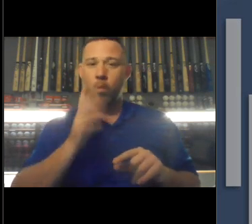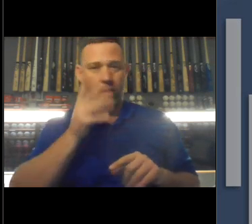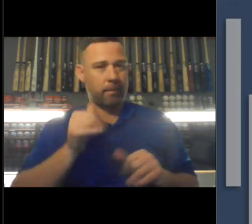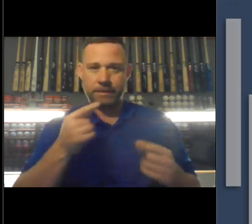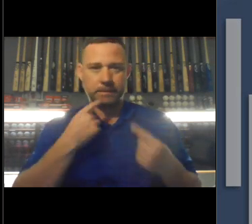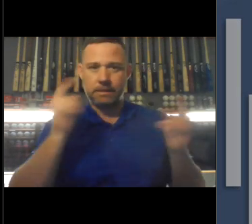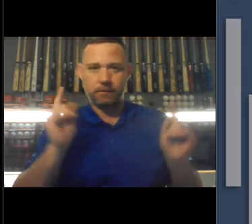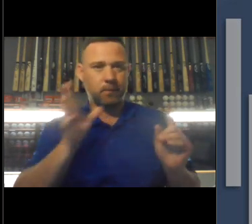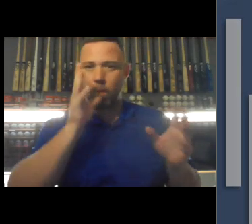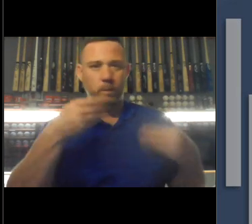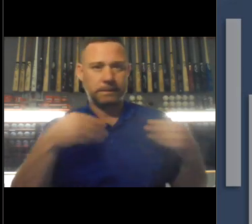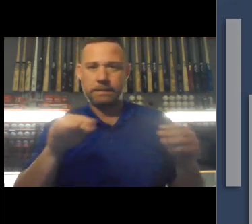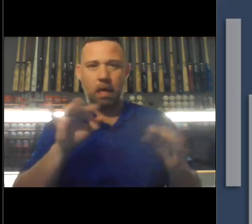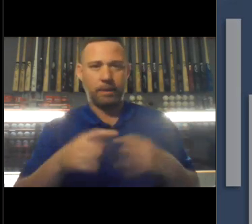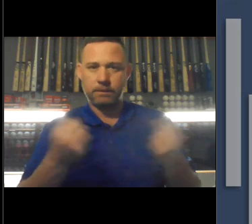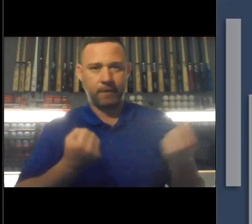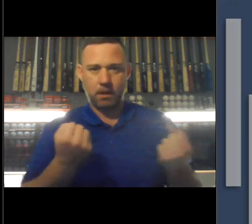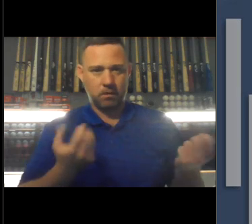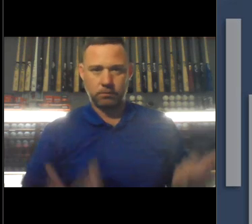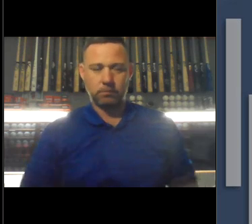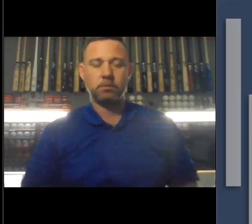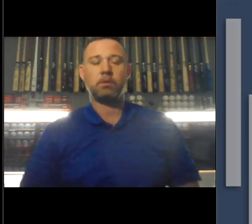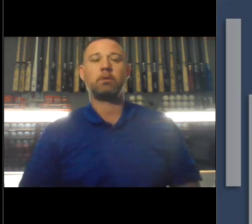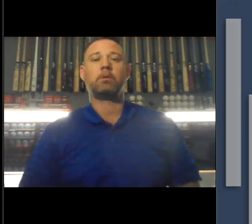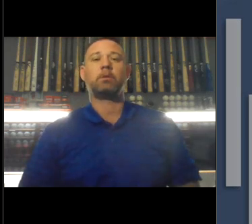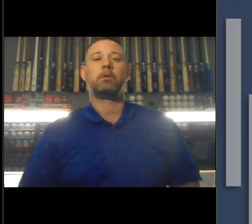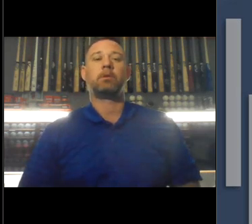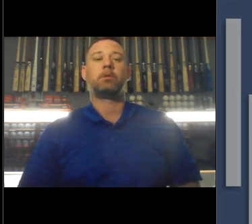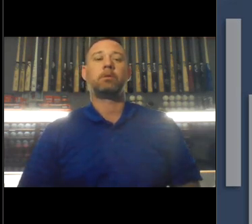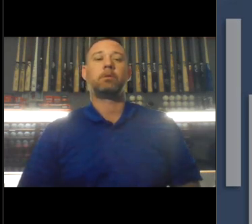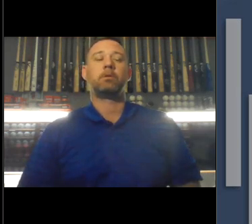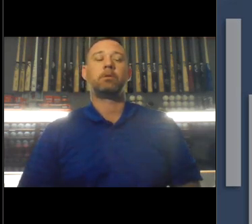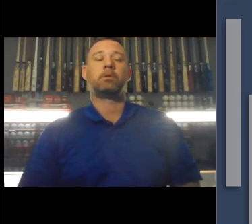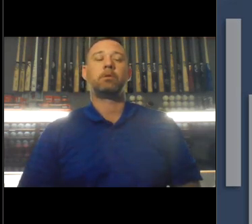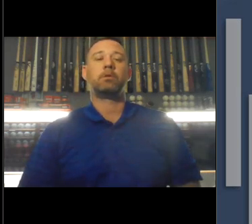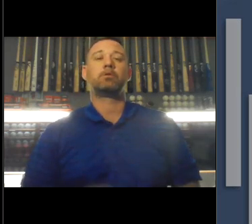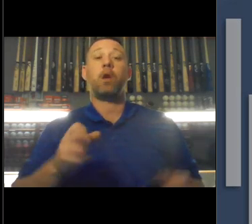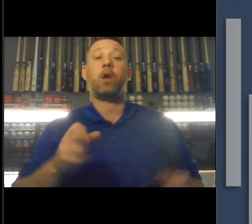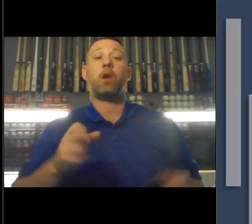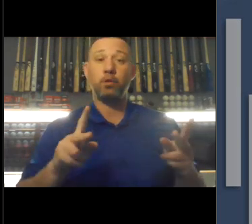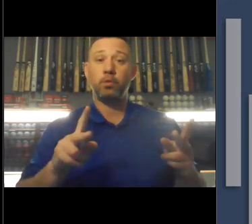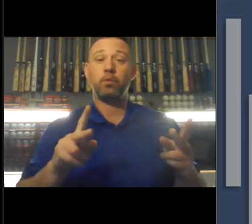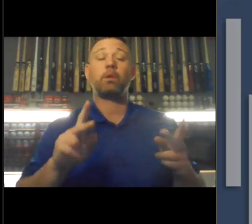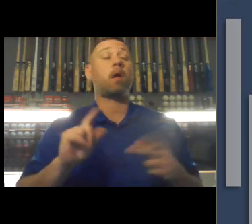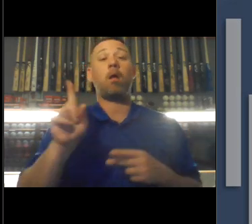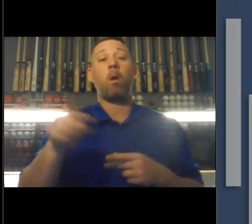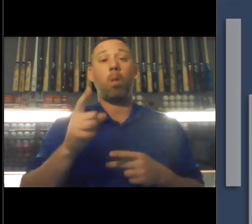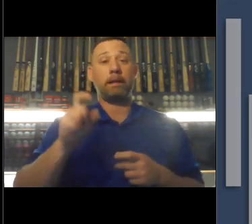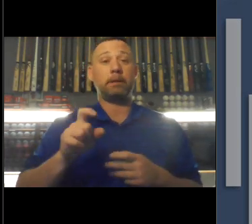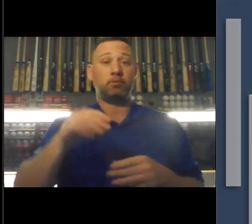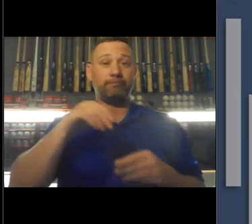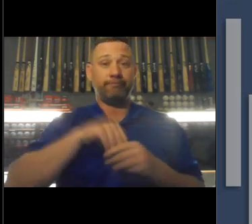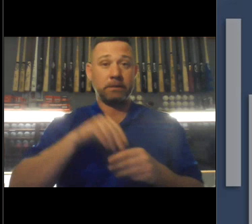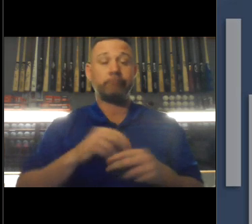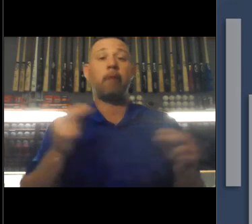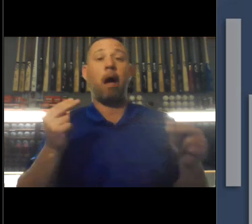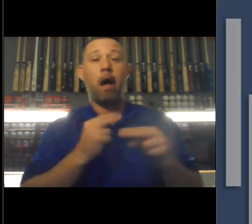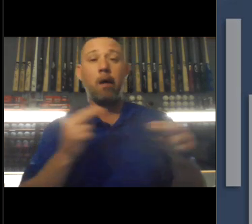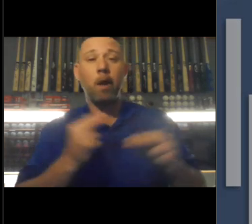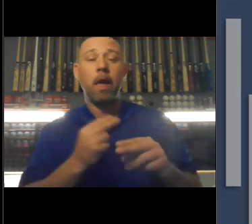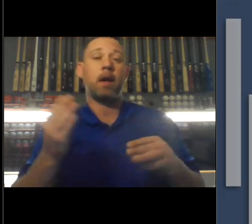selling these vehicles. And so here's an opportunity to say, not only do we need to invest in highway